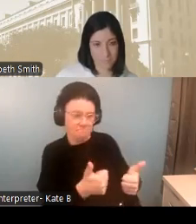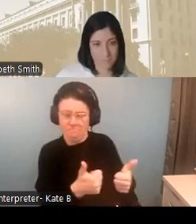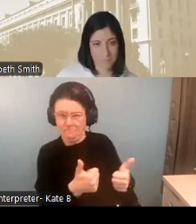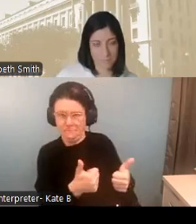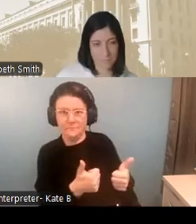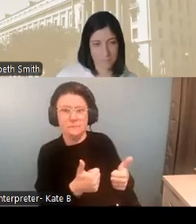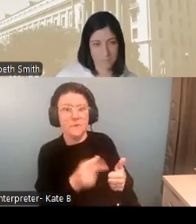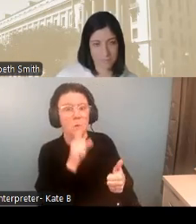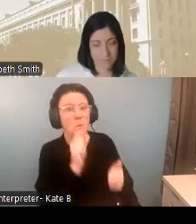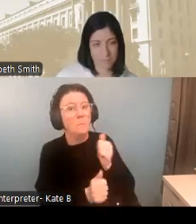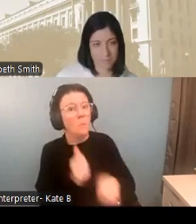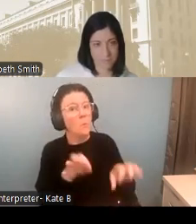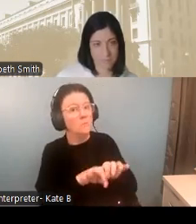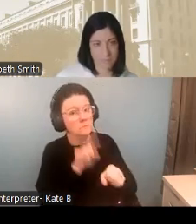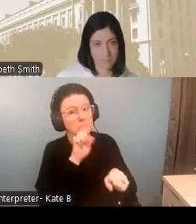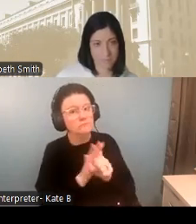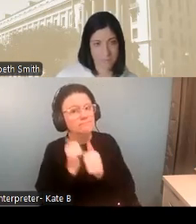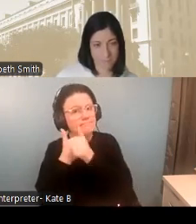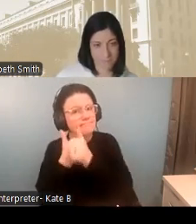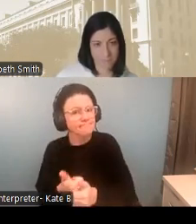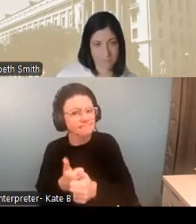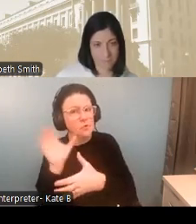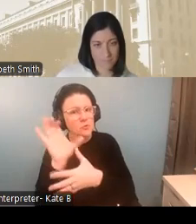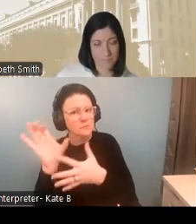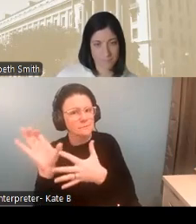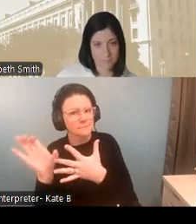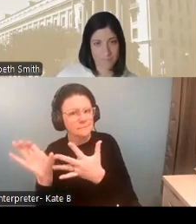but ultimately we are ensuring compliance with the criteria.